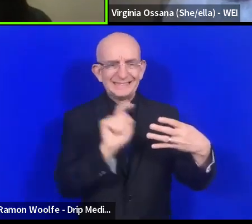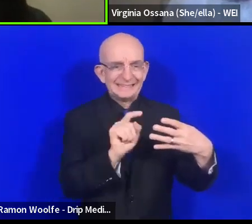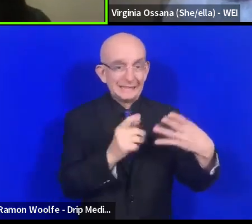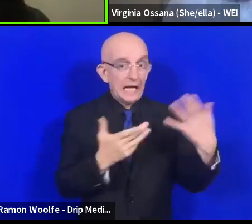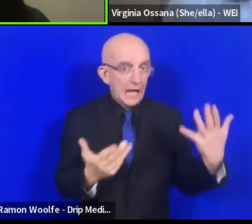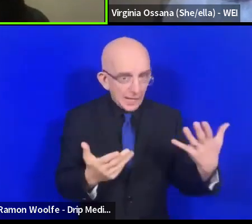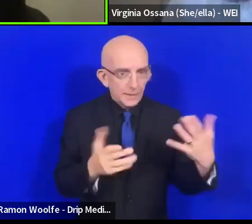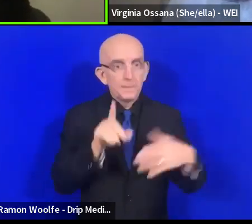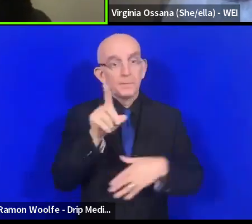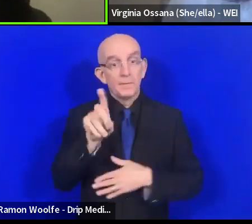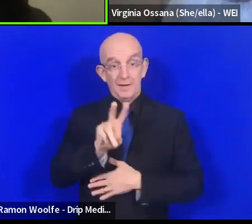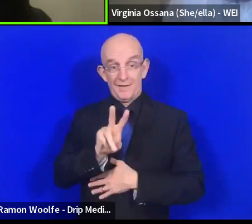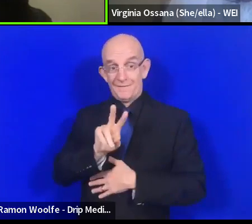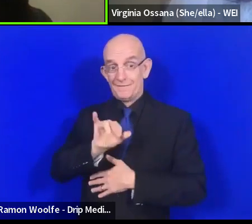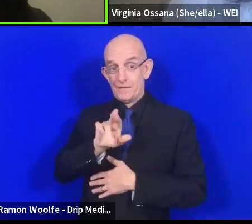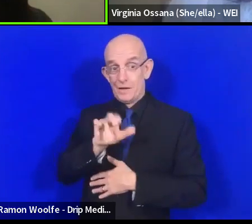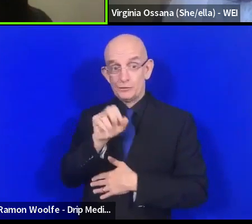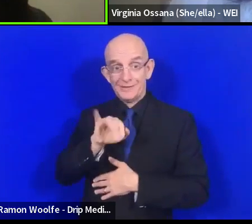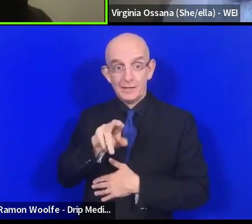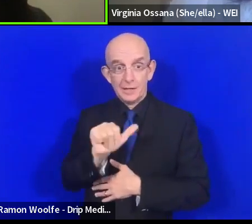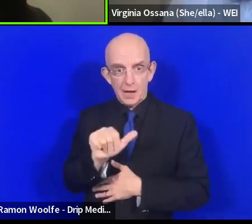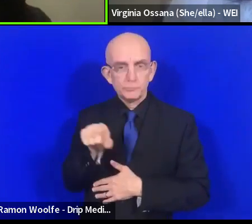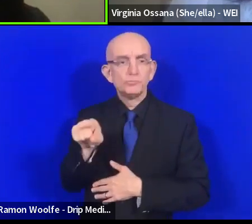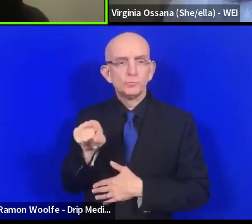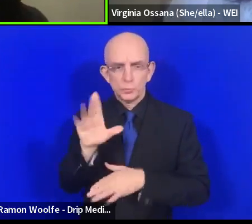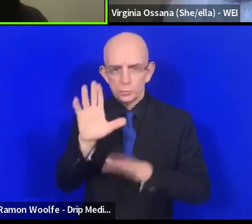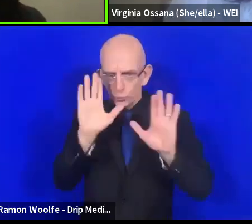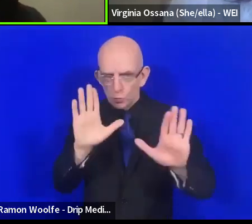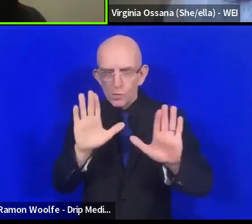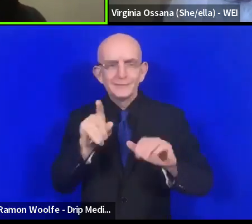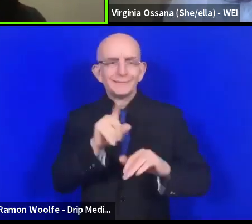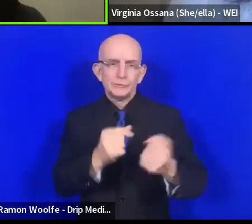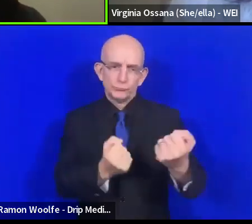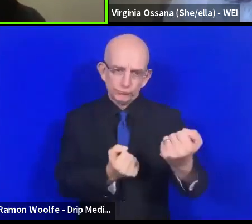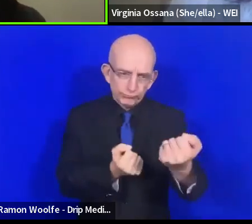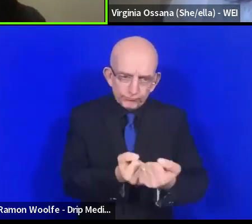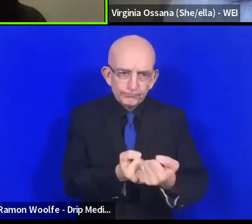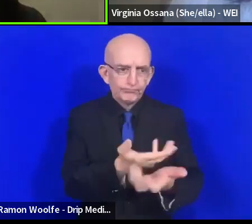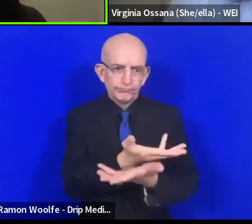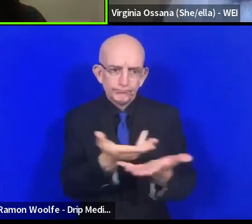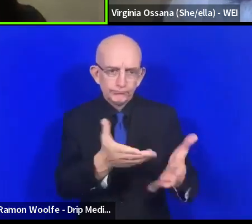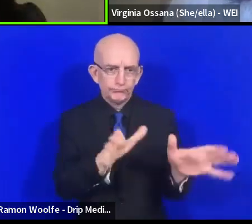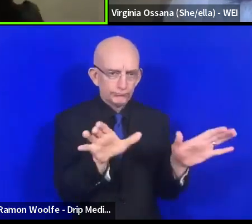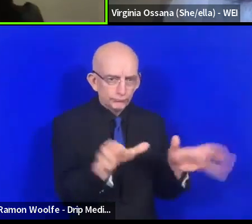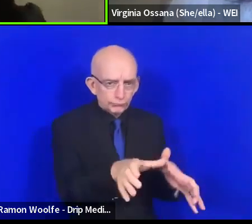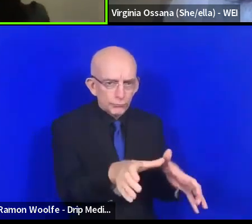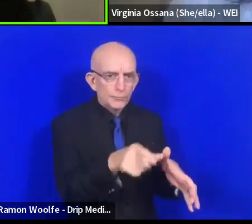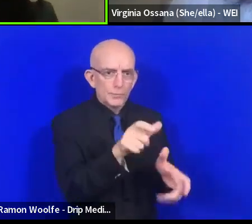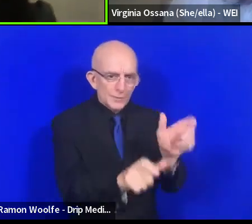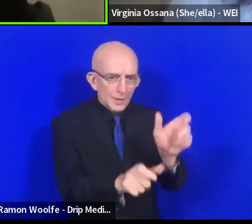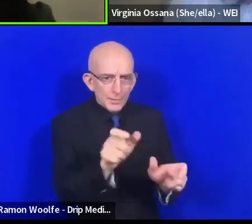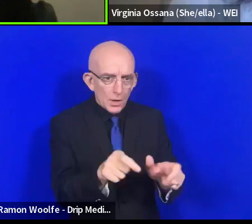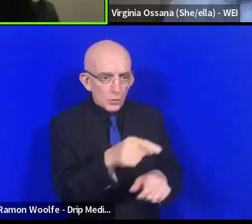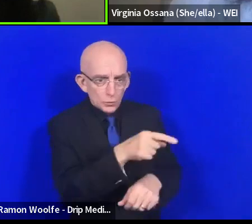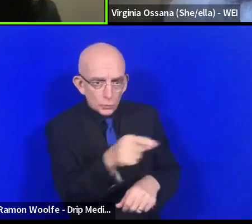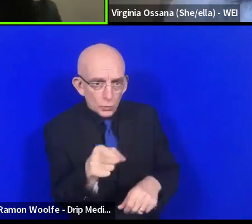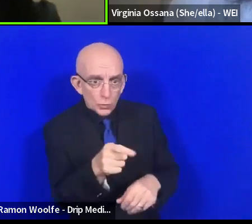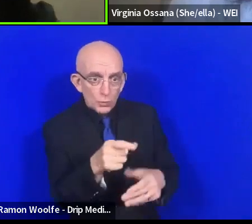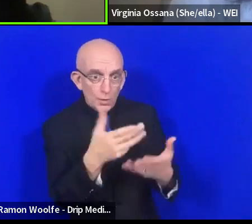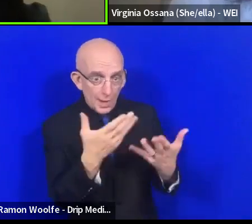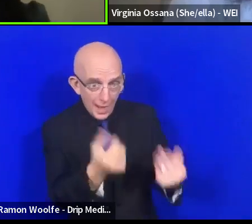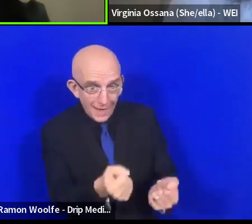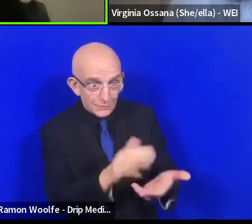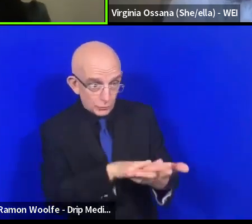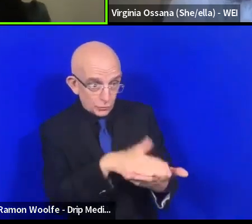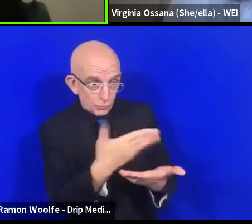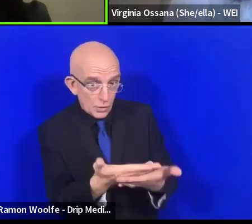to supporting groups of people or an individual if they had their own interpreter that they worked with, they could bring them to the conference with them. And I